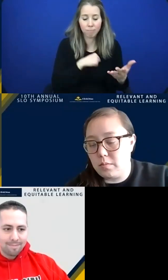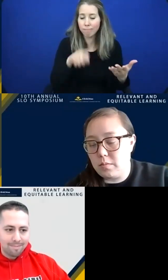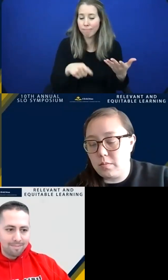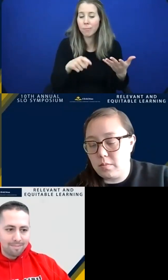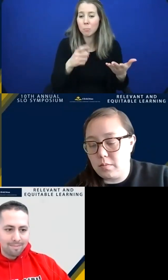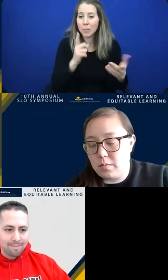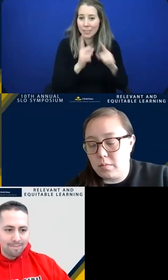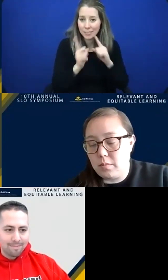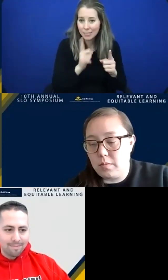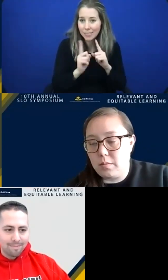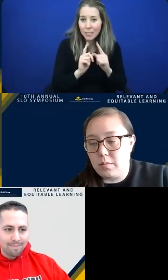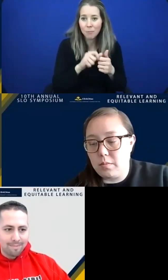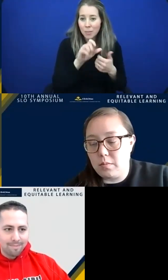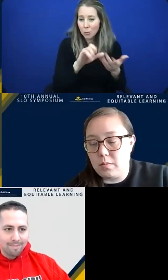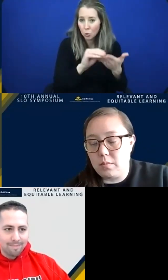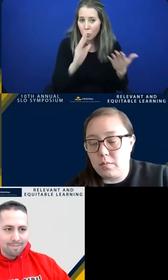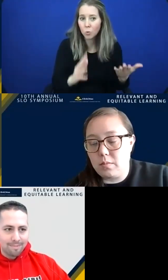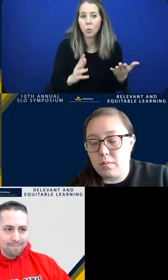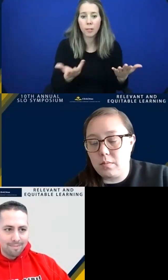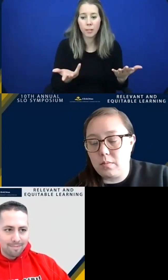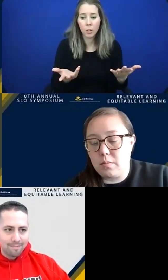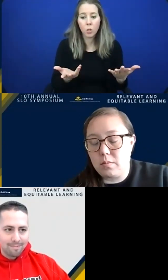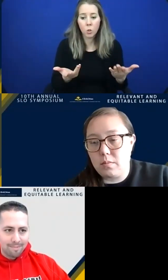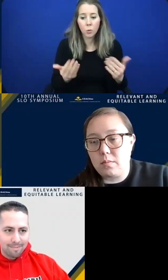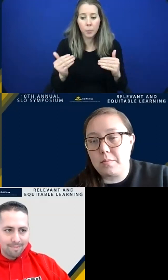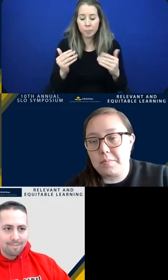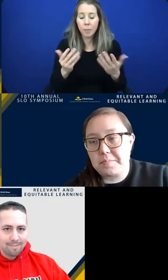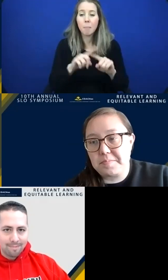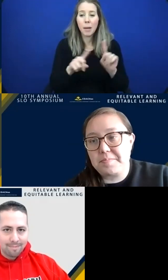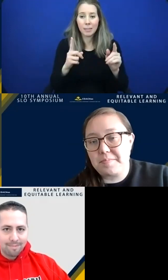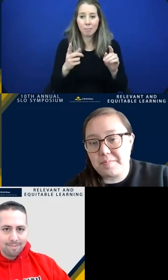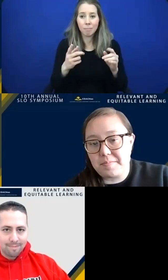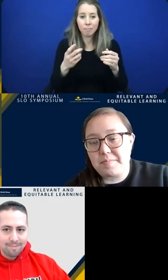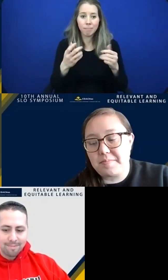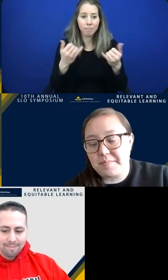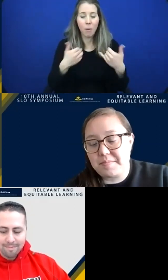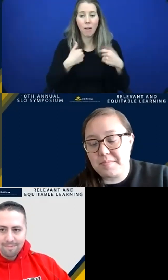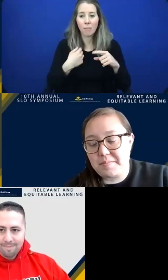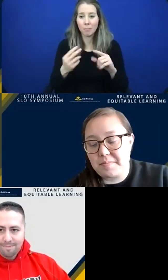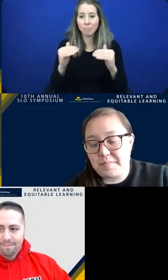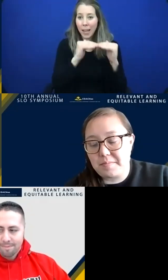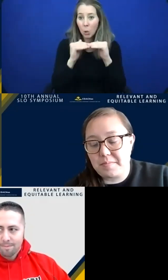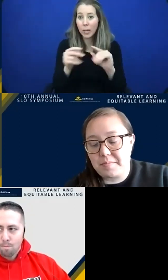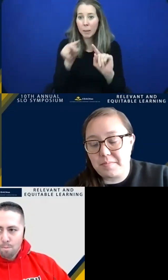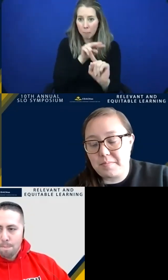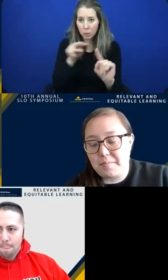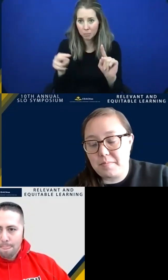about. So why not do it in a way with an equity lens to it as a